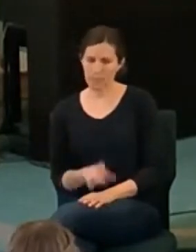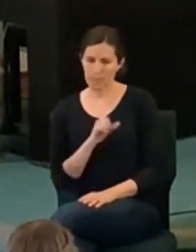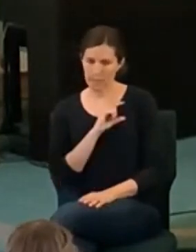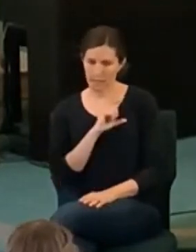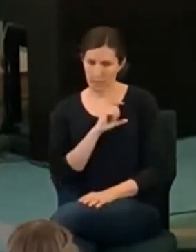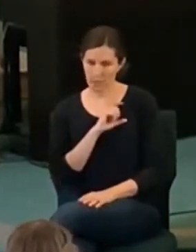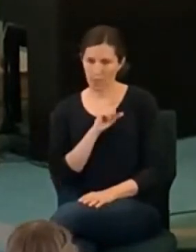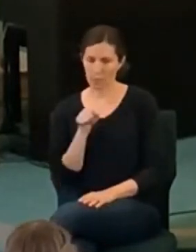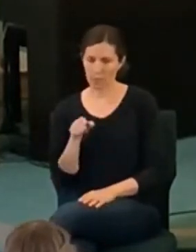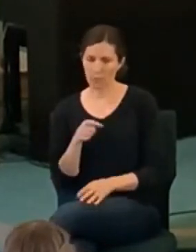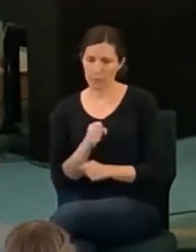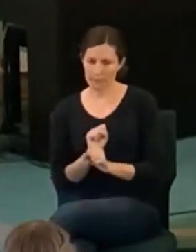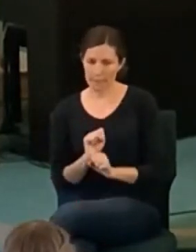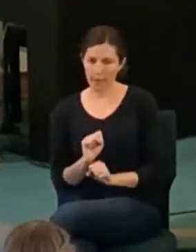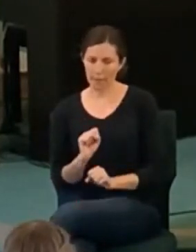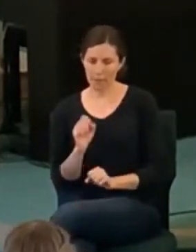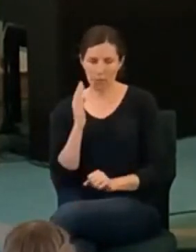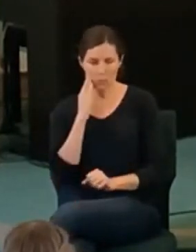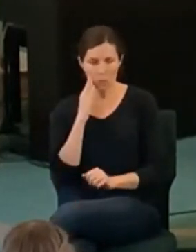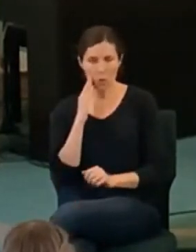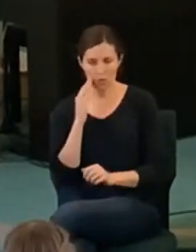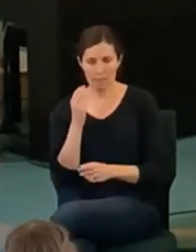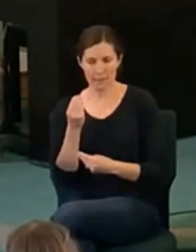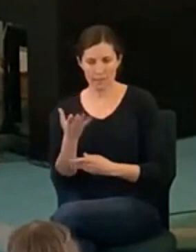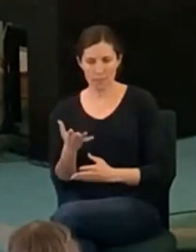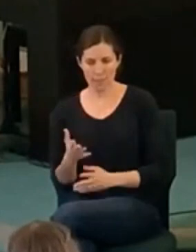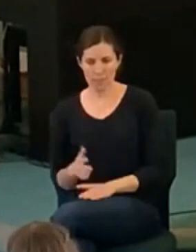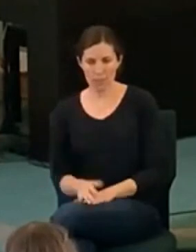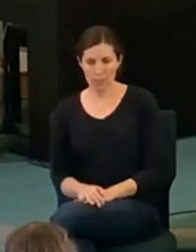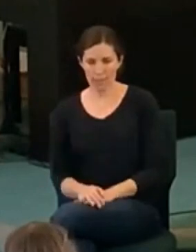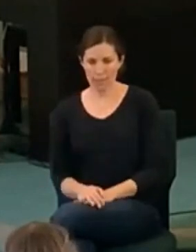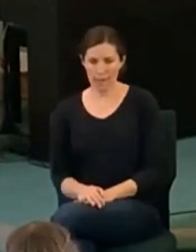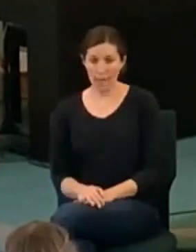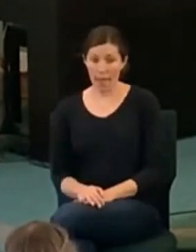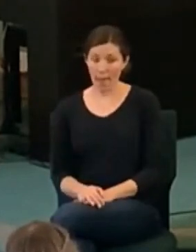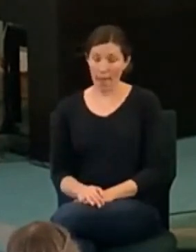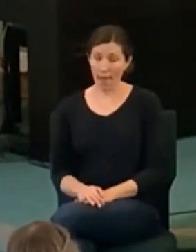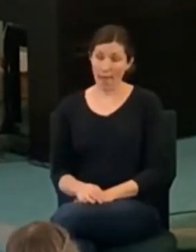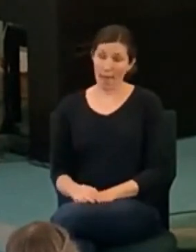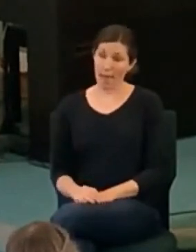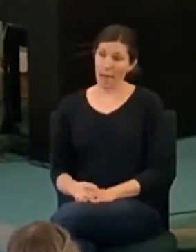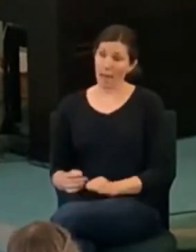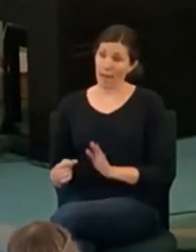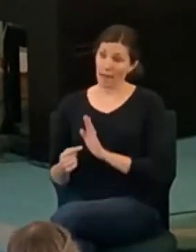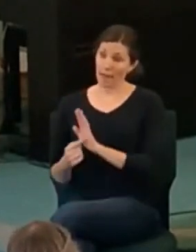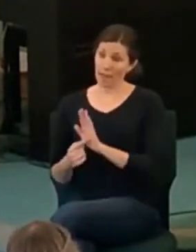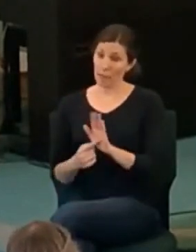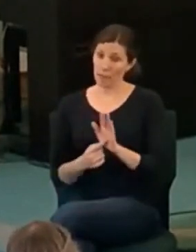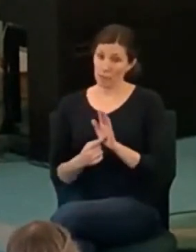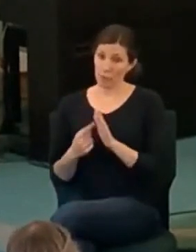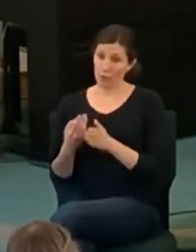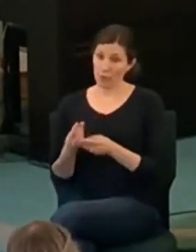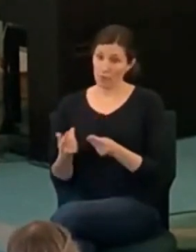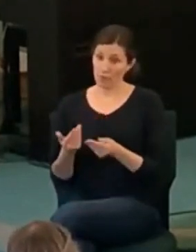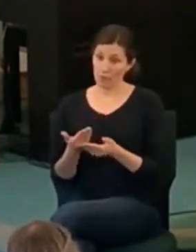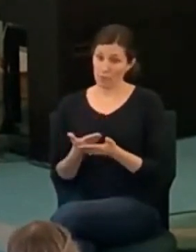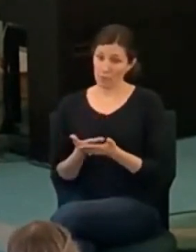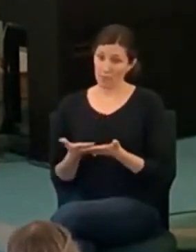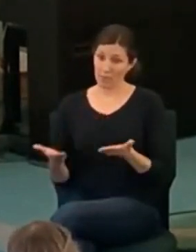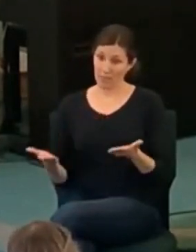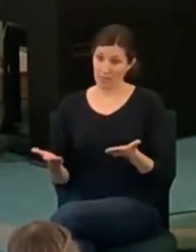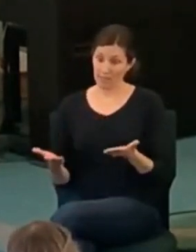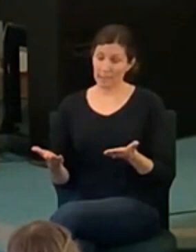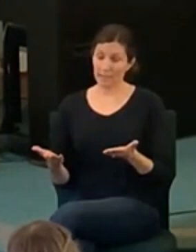police department had heard about her doing this and said, hey, there's a couple people you need to kind of know who you're talking to. And they gave some information on